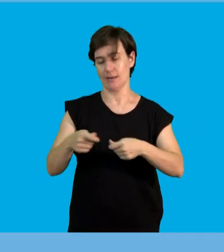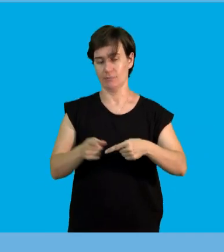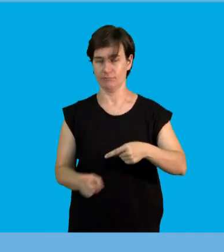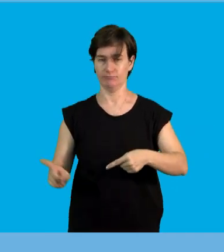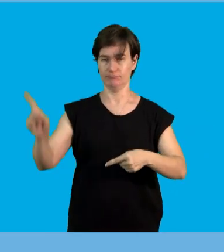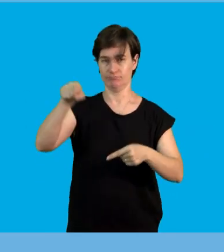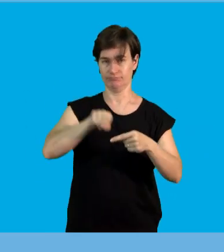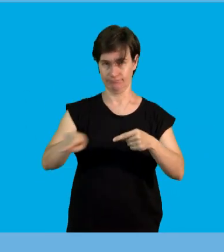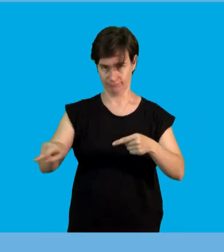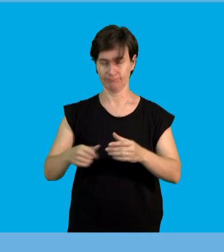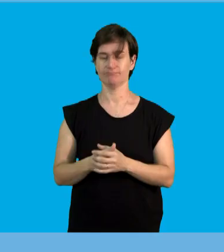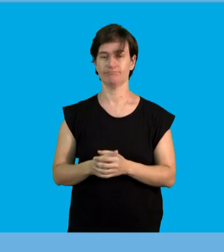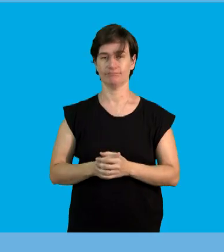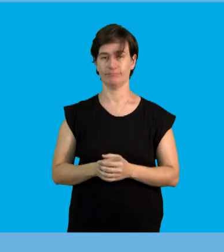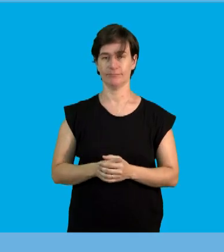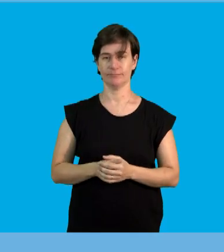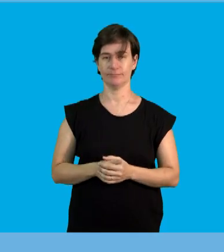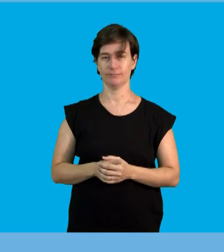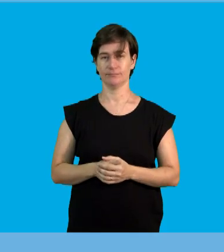One, two.